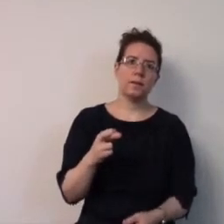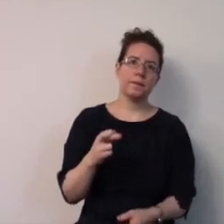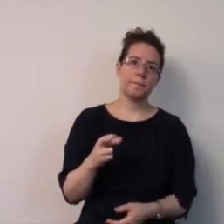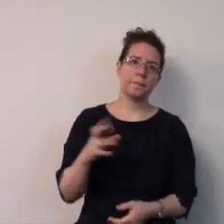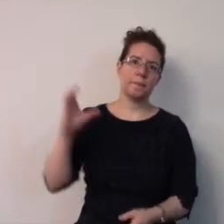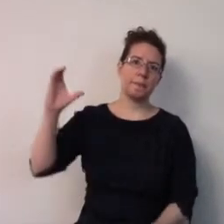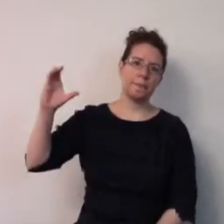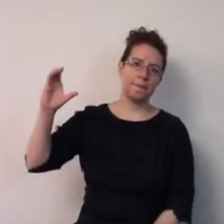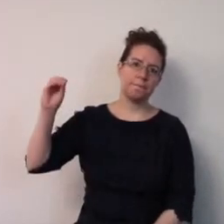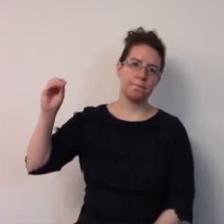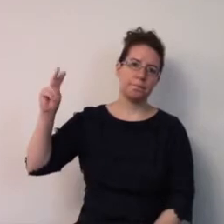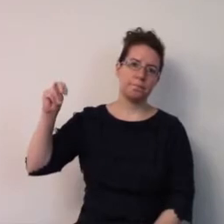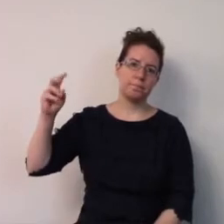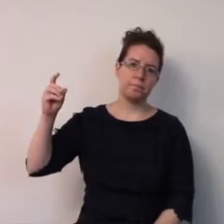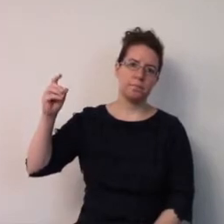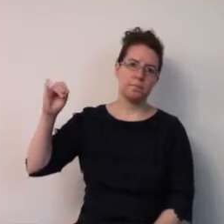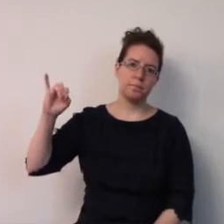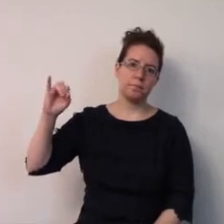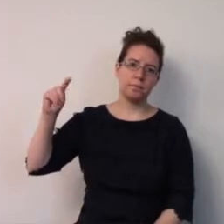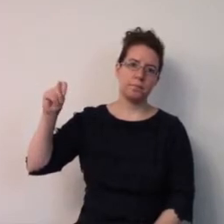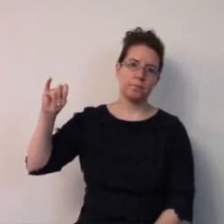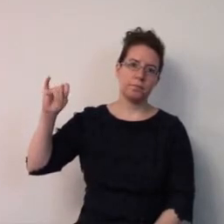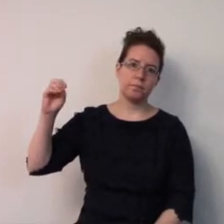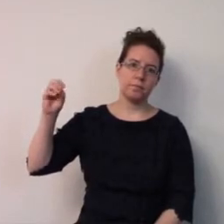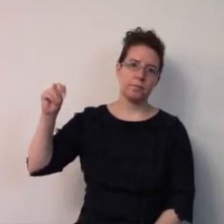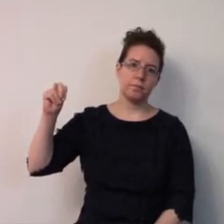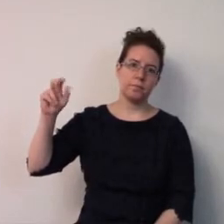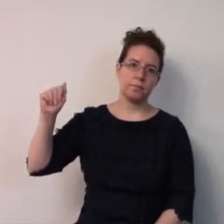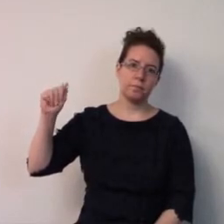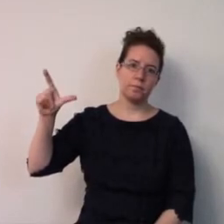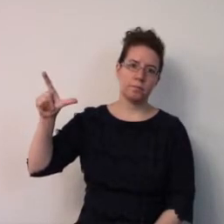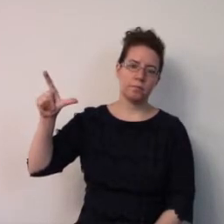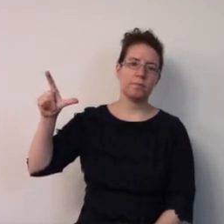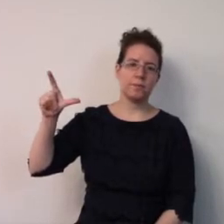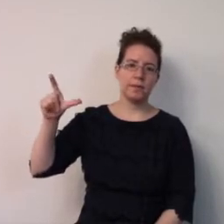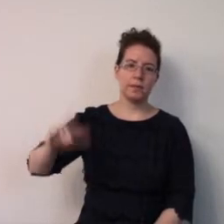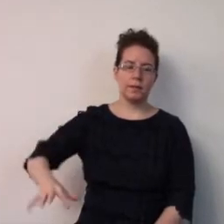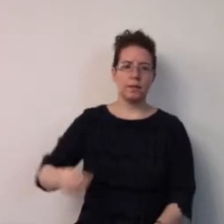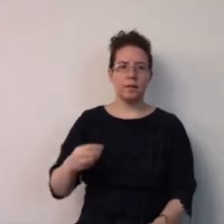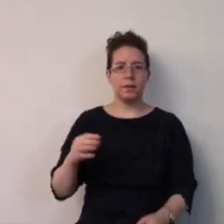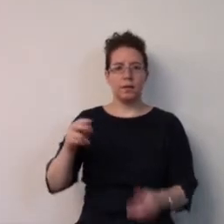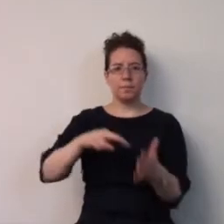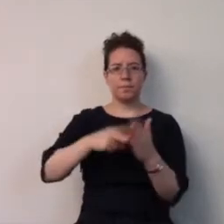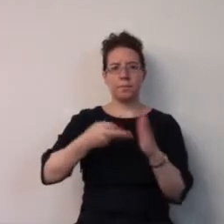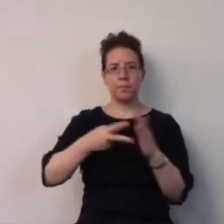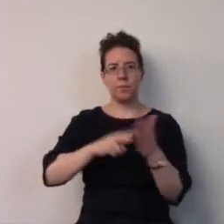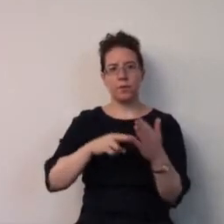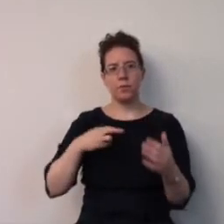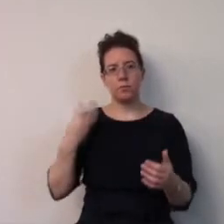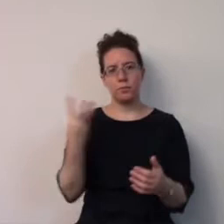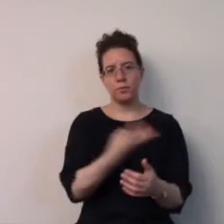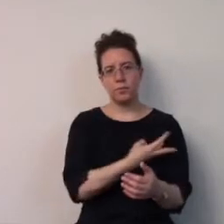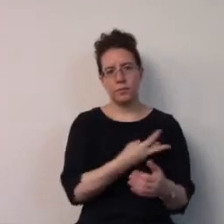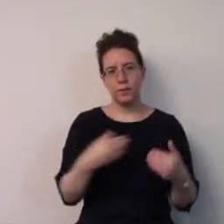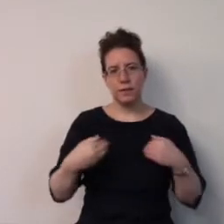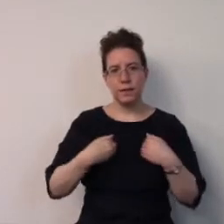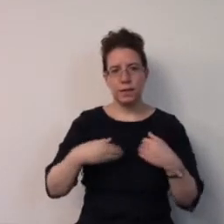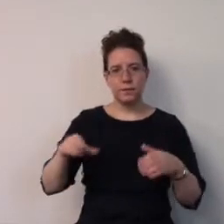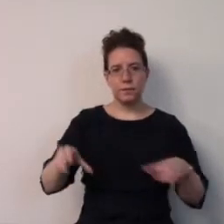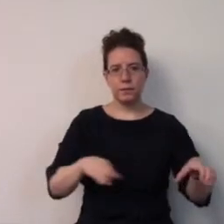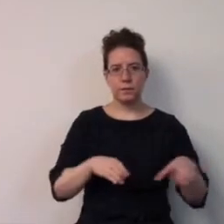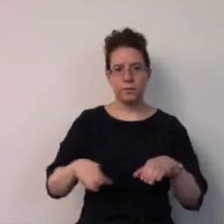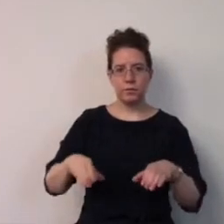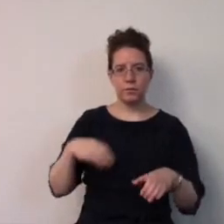to be faithful. Yes, sir. We have to keep trusting and believing. Yes. And serving. Right. And